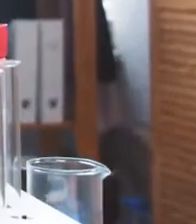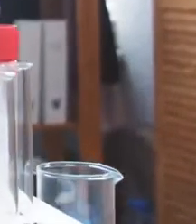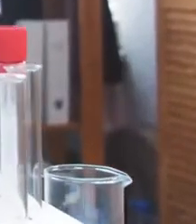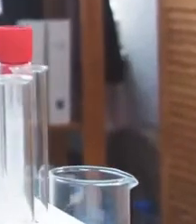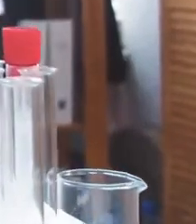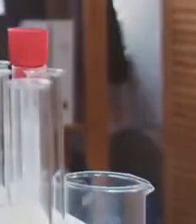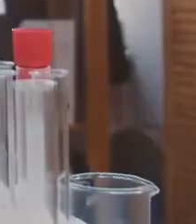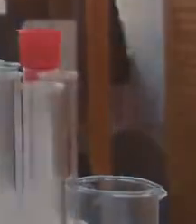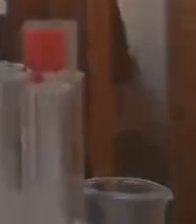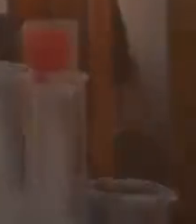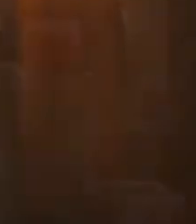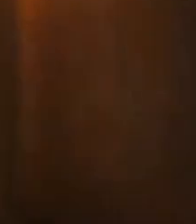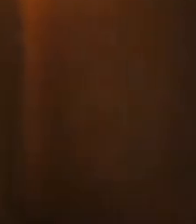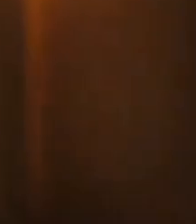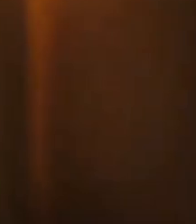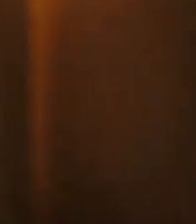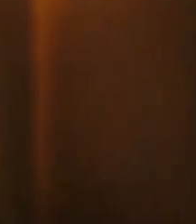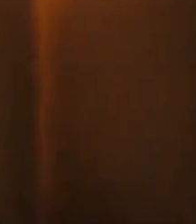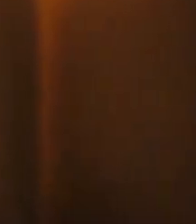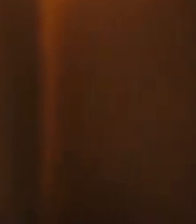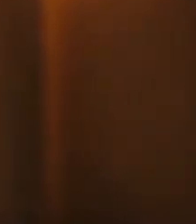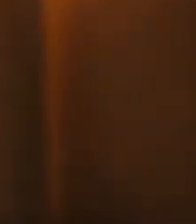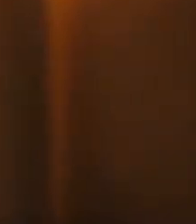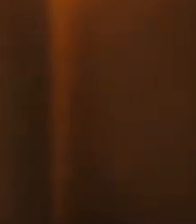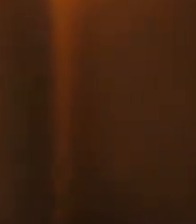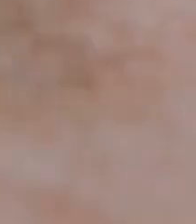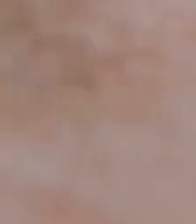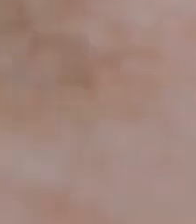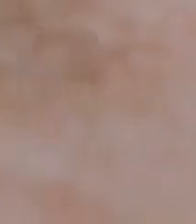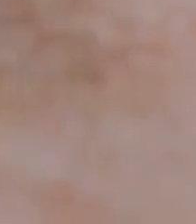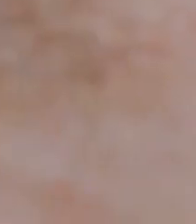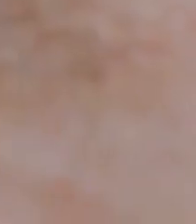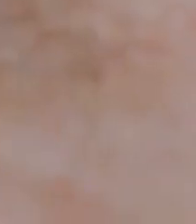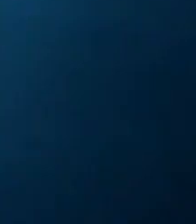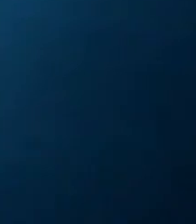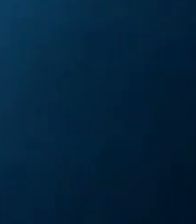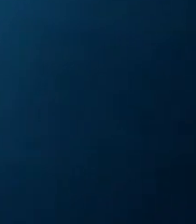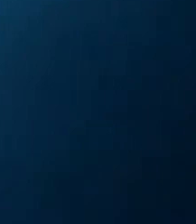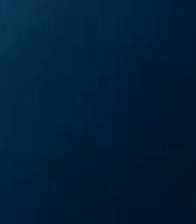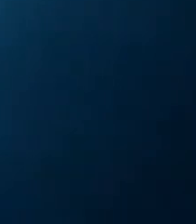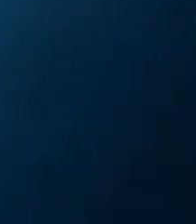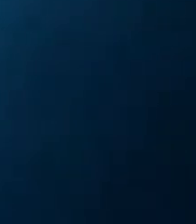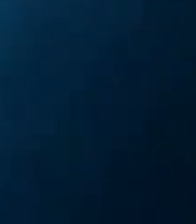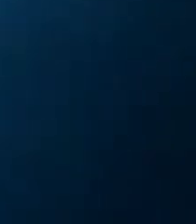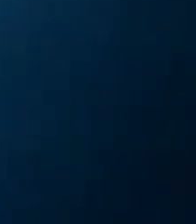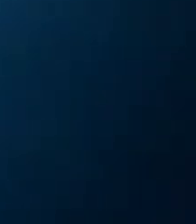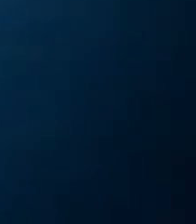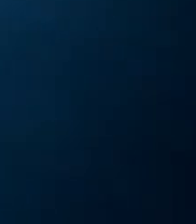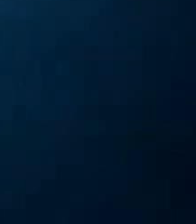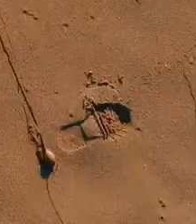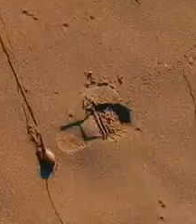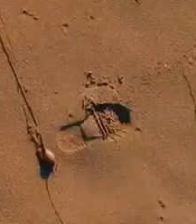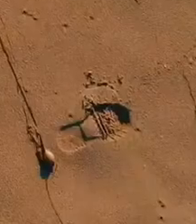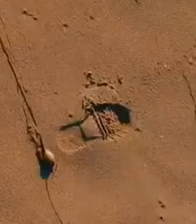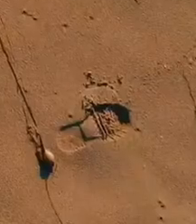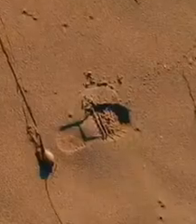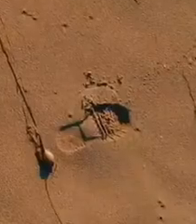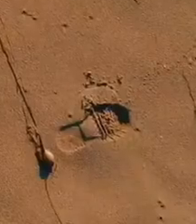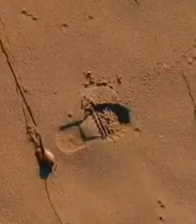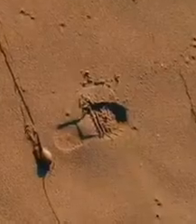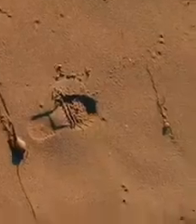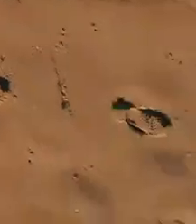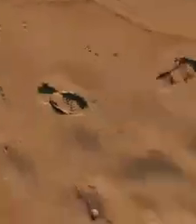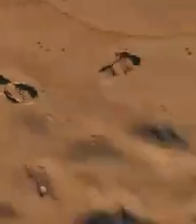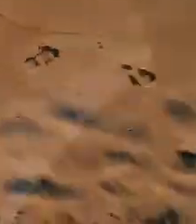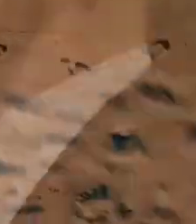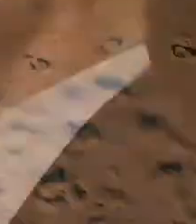medical interventions, occultism in high dimensions, dishonesty, wickedness, and more to mention. But a single